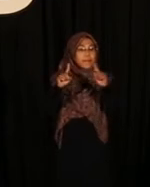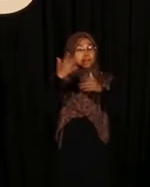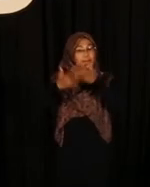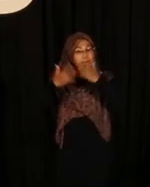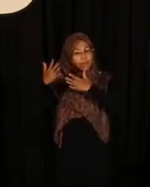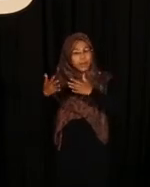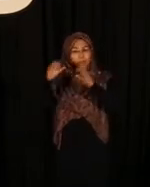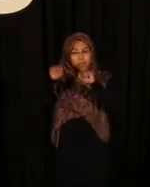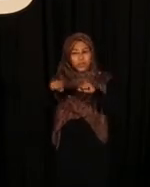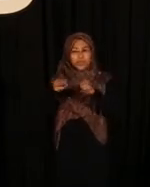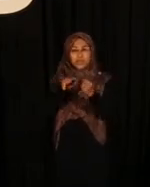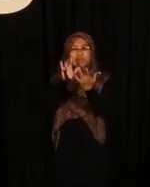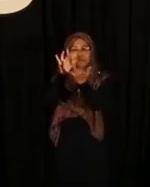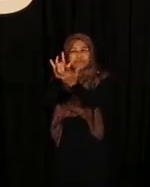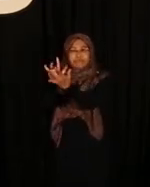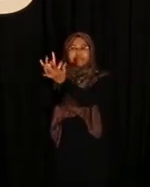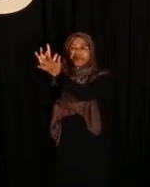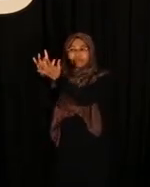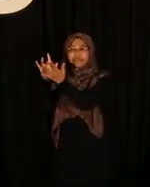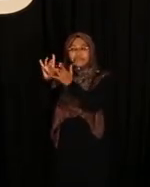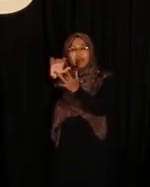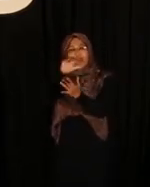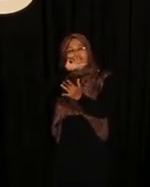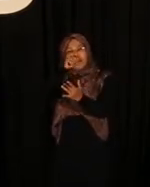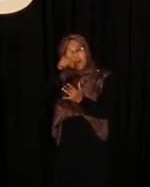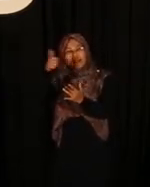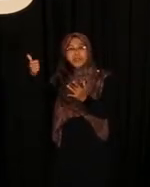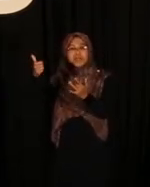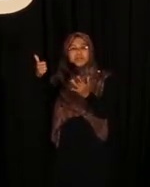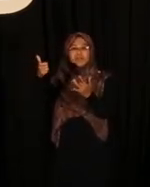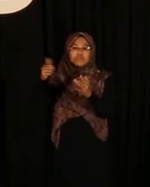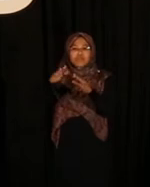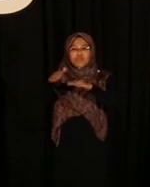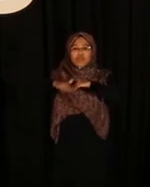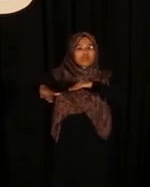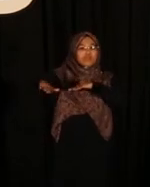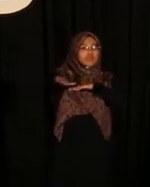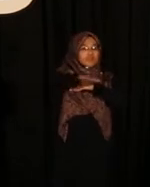language also helps me to connect with people beyond borders.